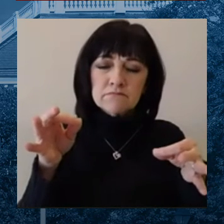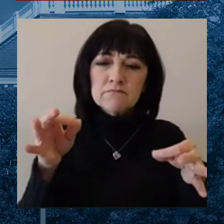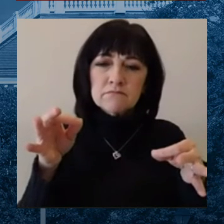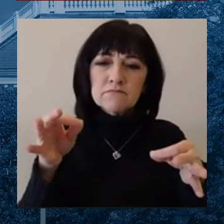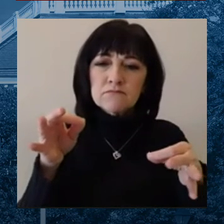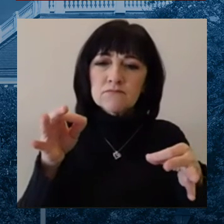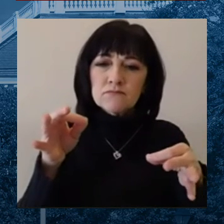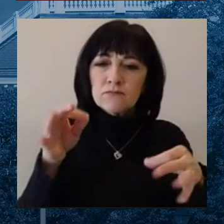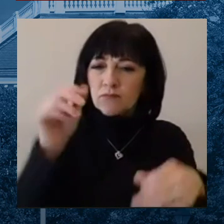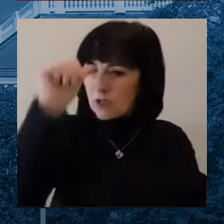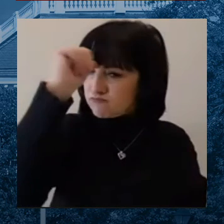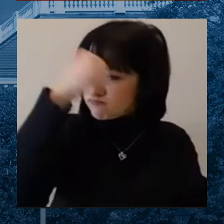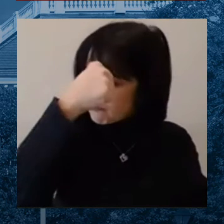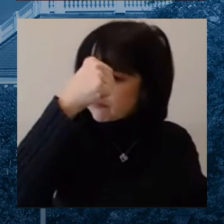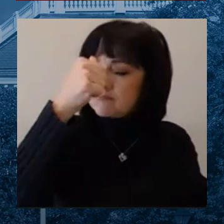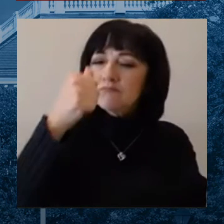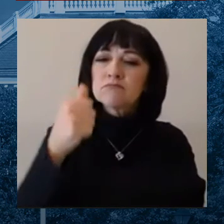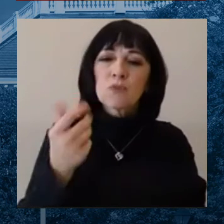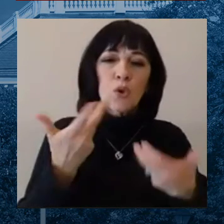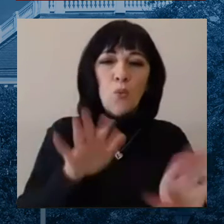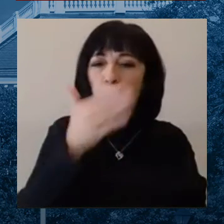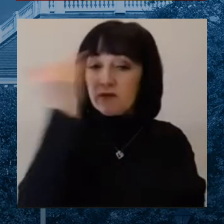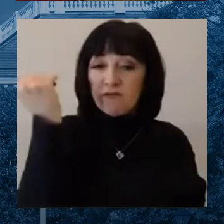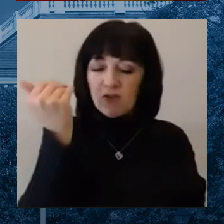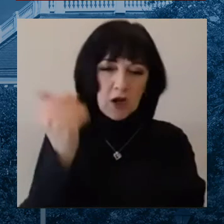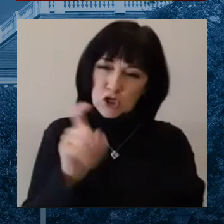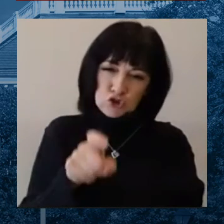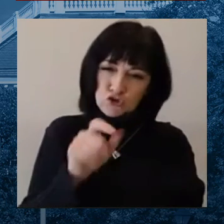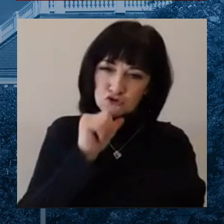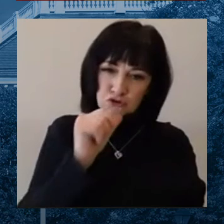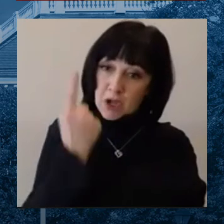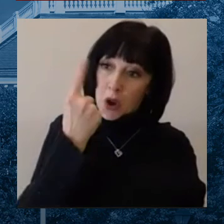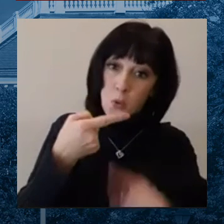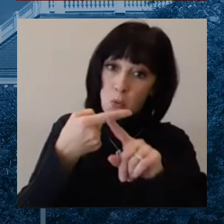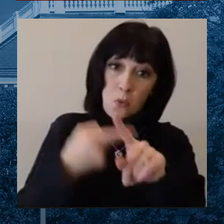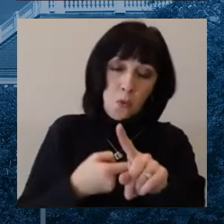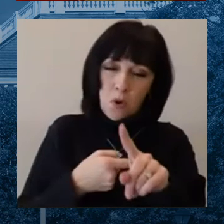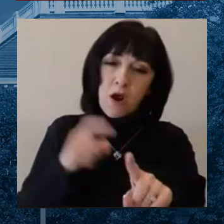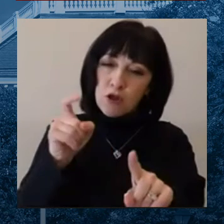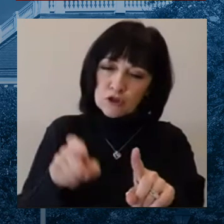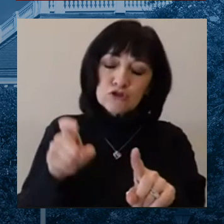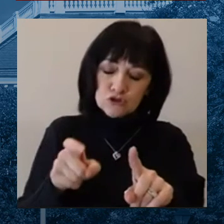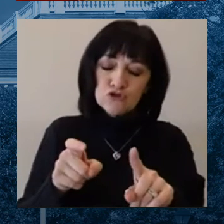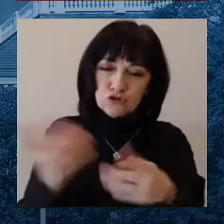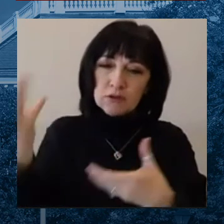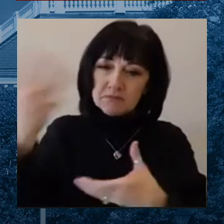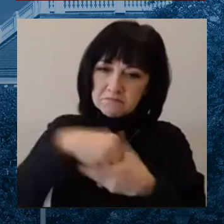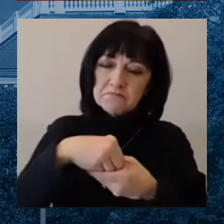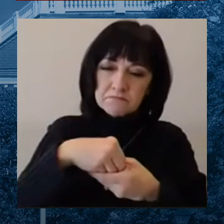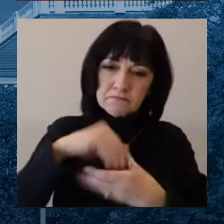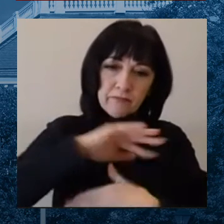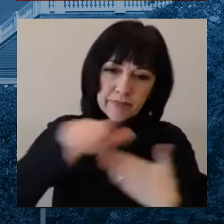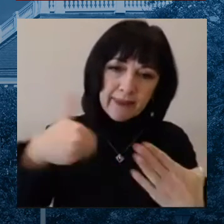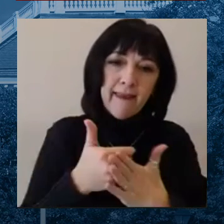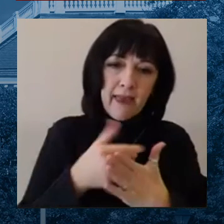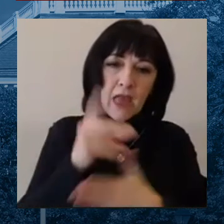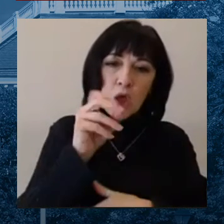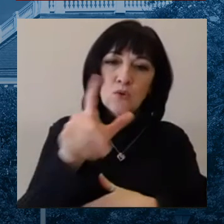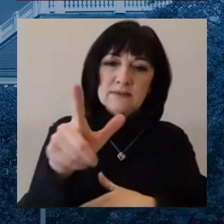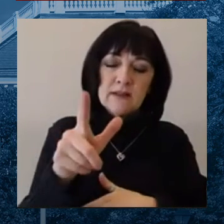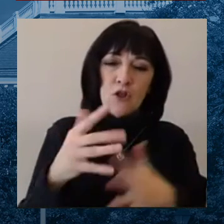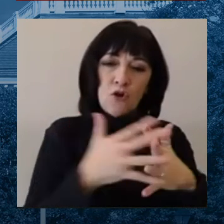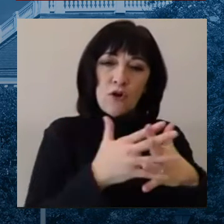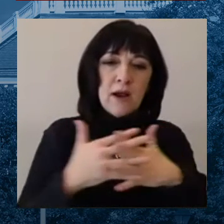during this month, and that this shouldn't just be one month, but it should be part of our Delaware and American